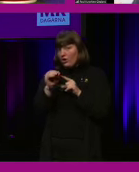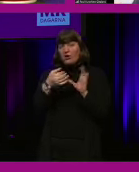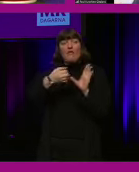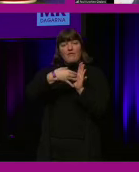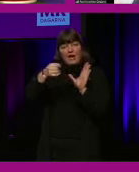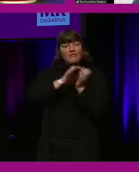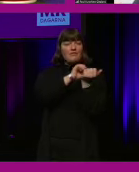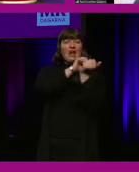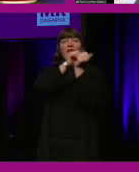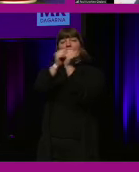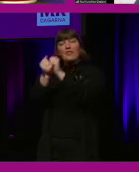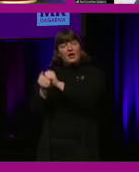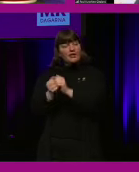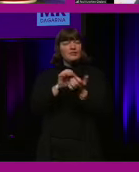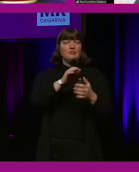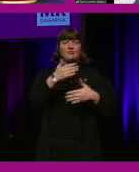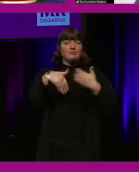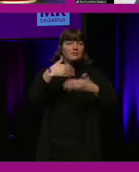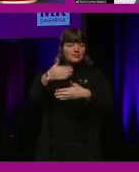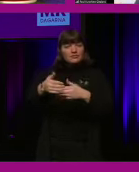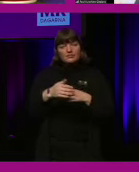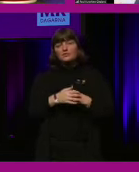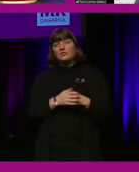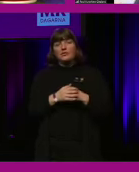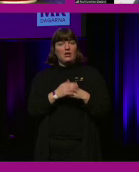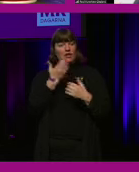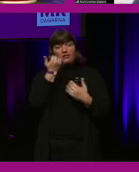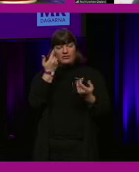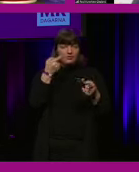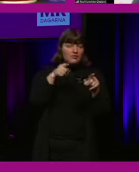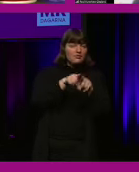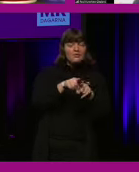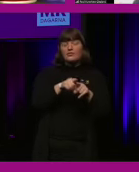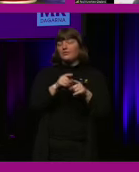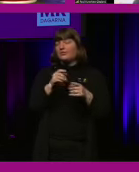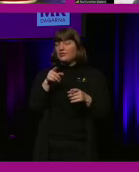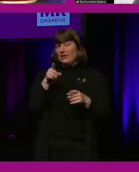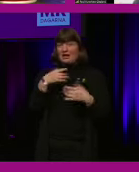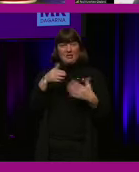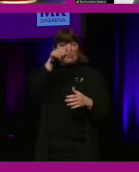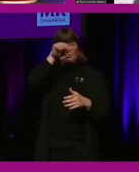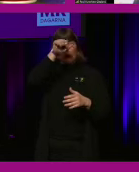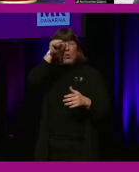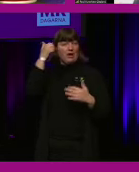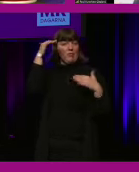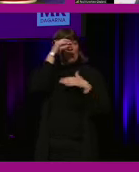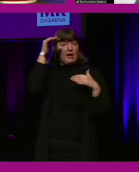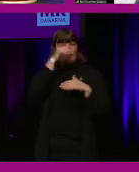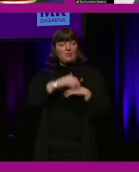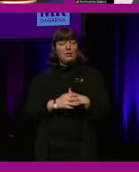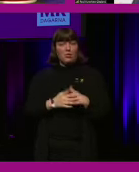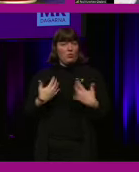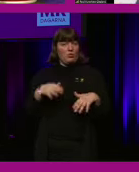shift. Values to a degree are contextual. And this is deeply problematic. This is